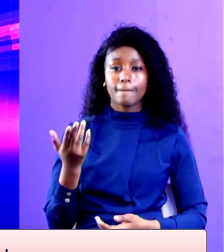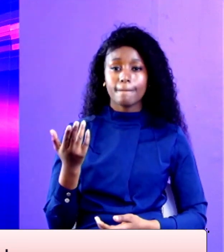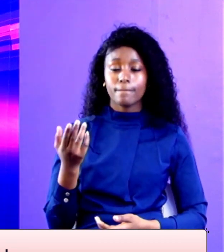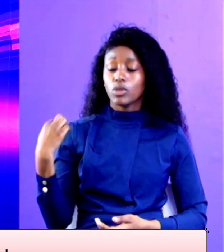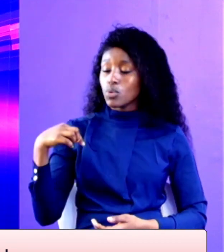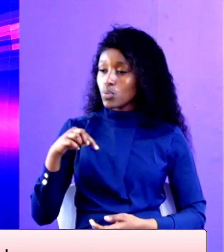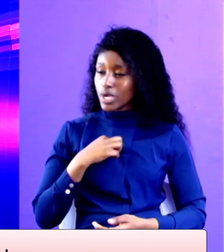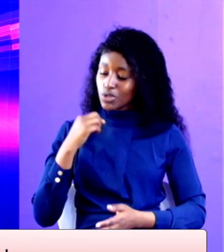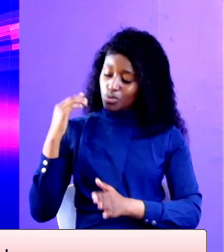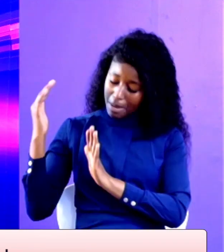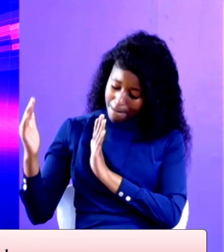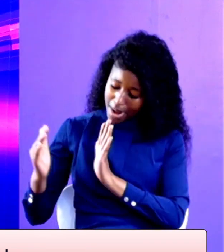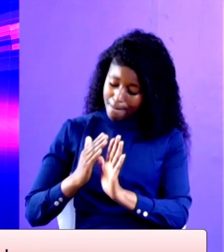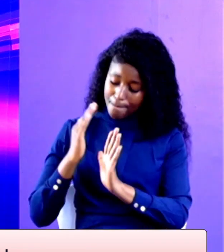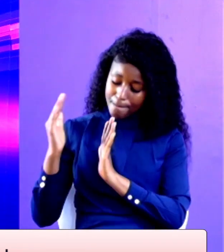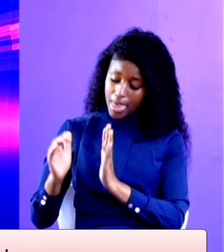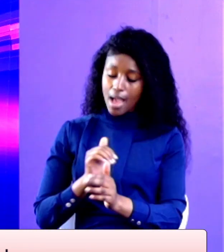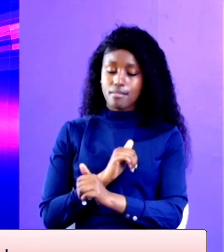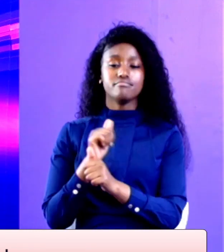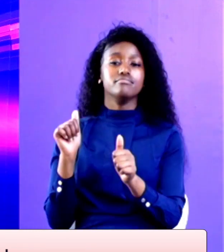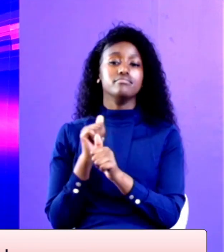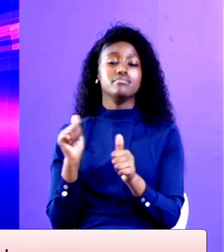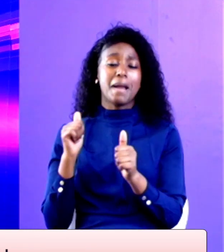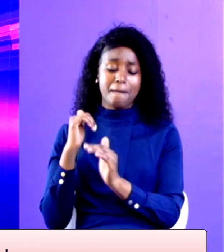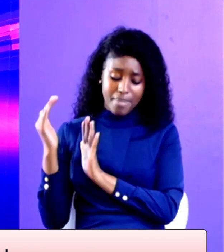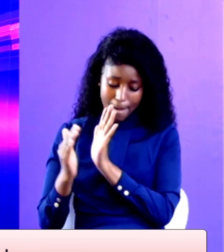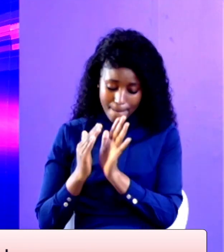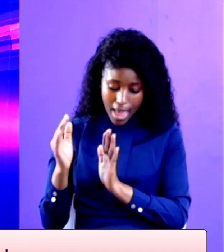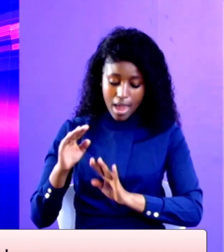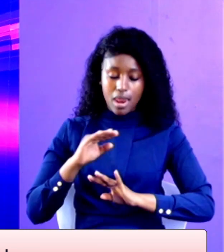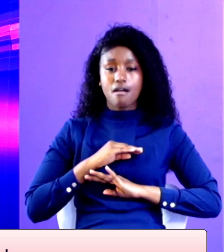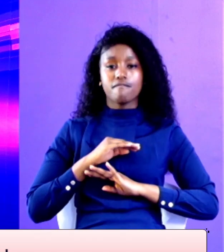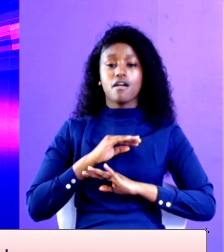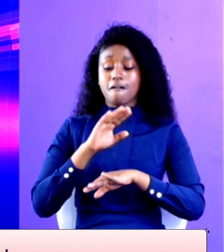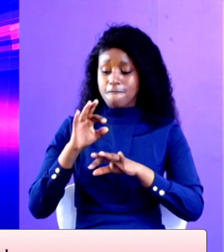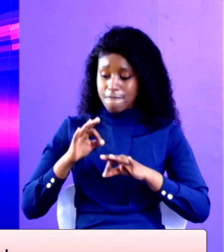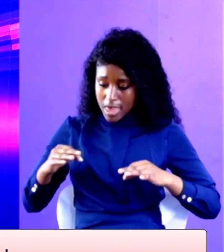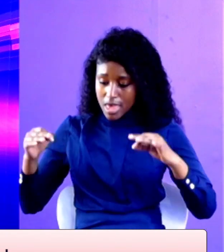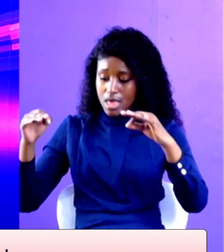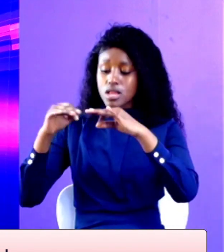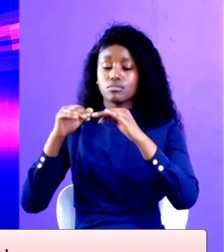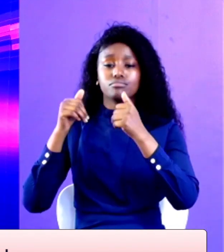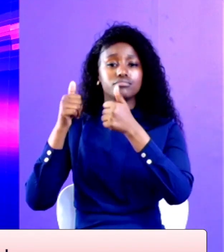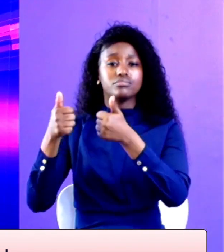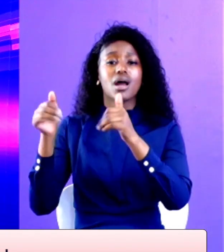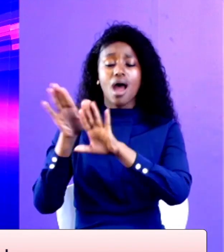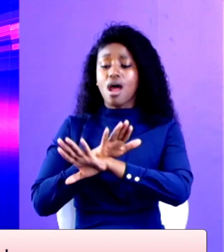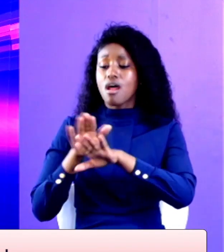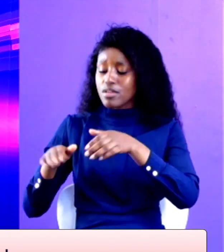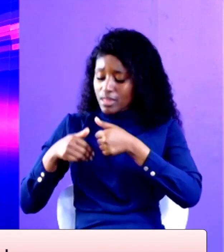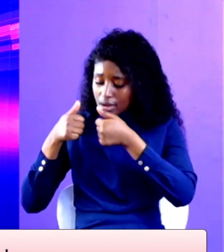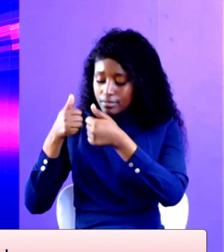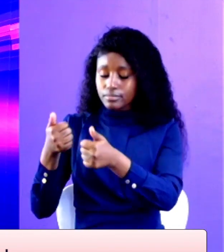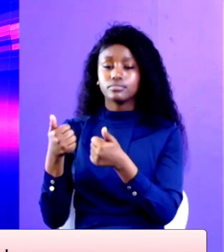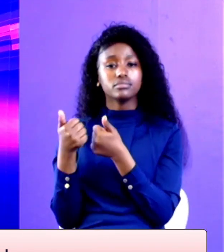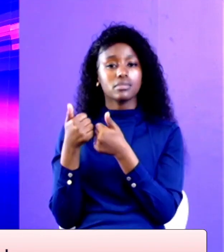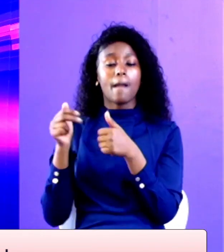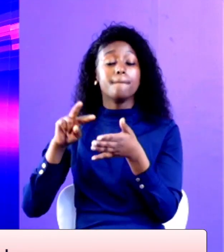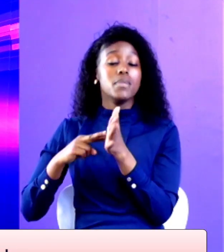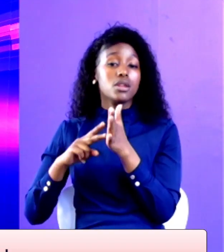we are prepared enough. The stadiums are good. Everything is good.